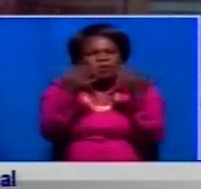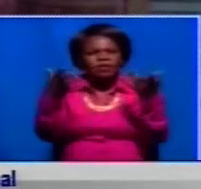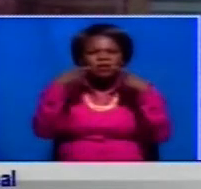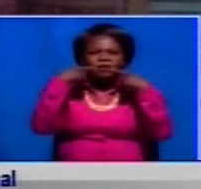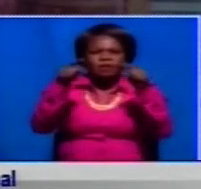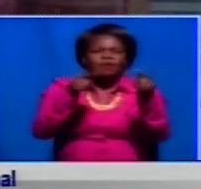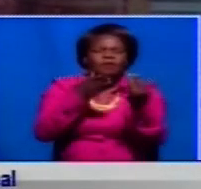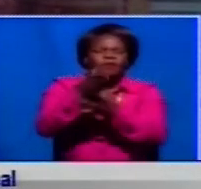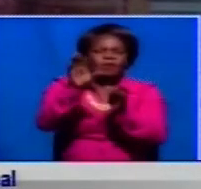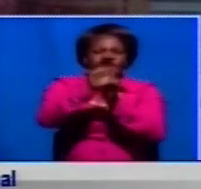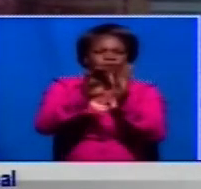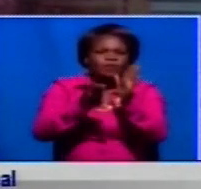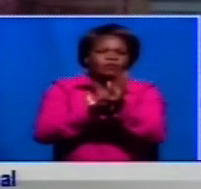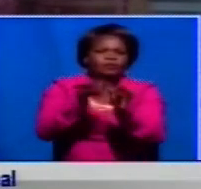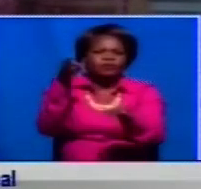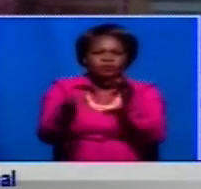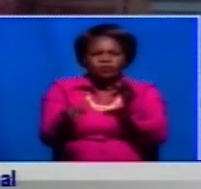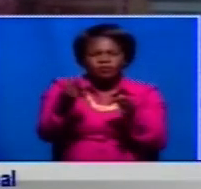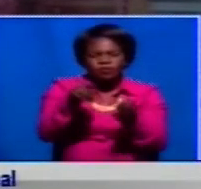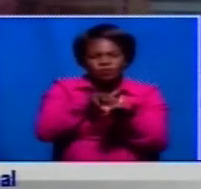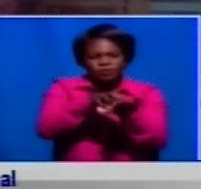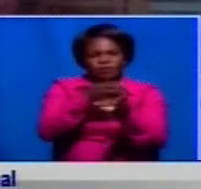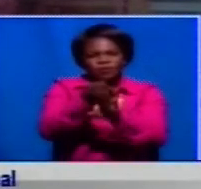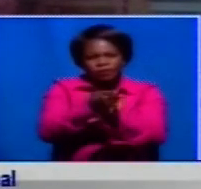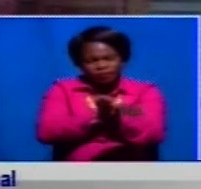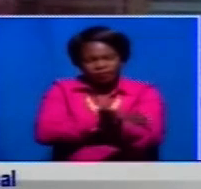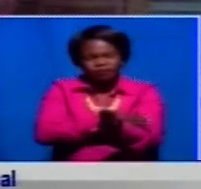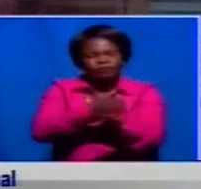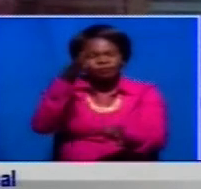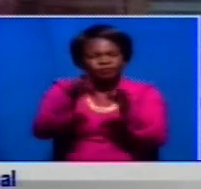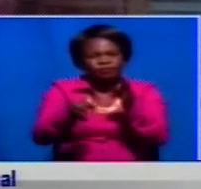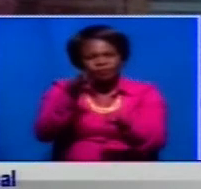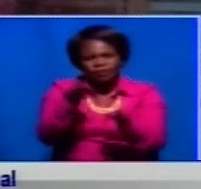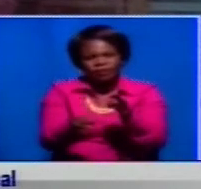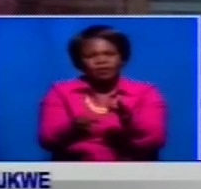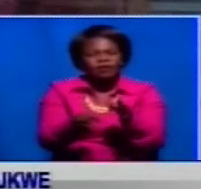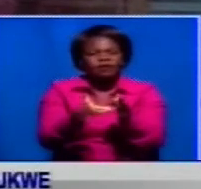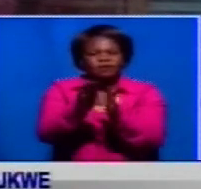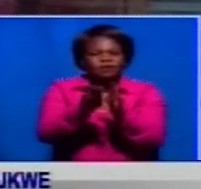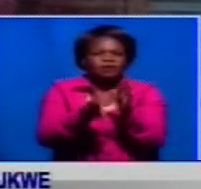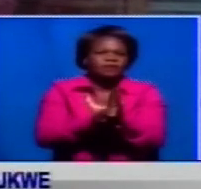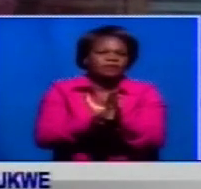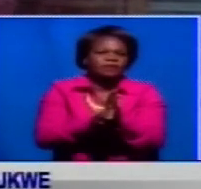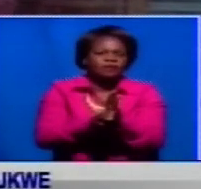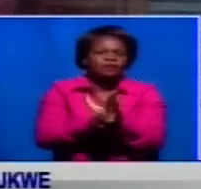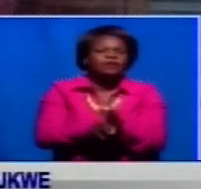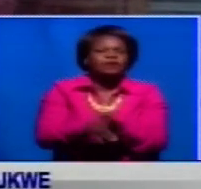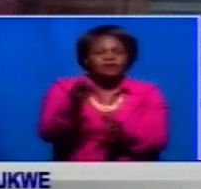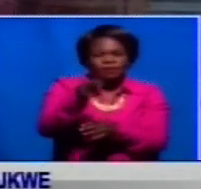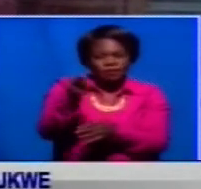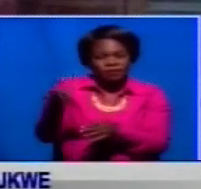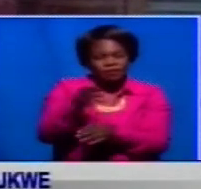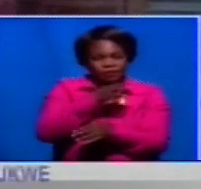the Constitutional Court. The matter was before Constitutional Court Judge Mugeni Mulenga. Mr. Hichilema and